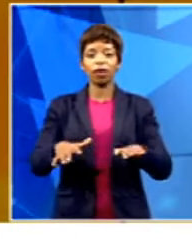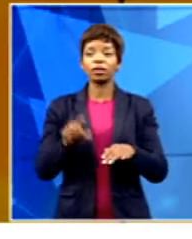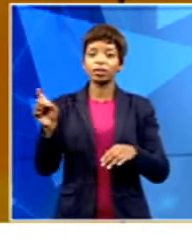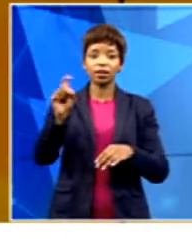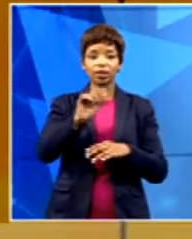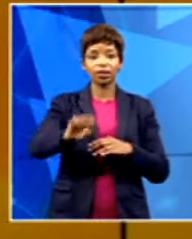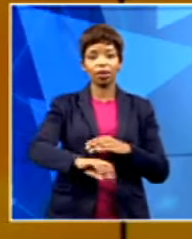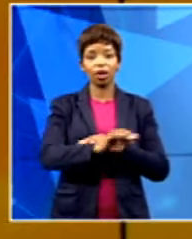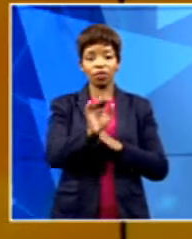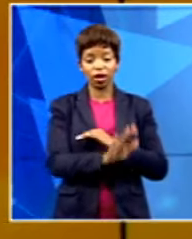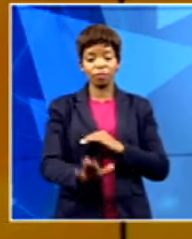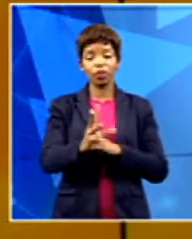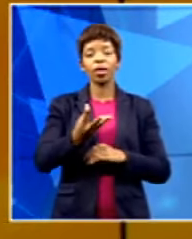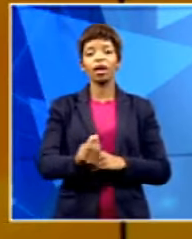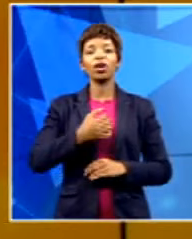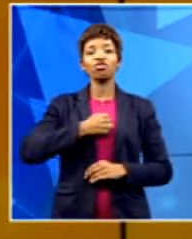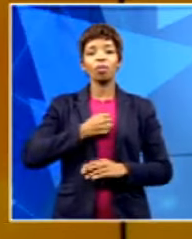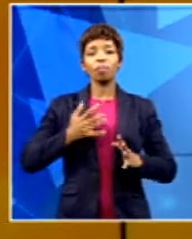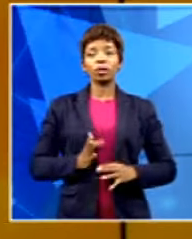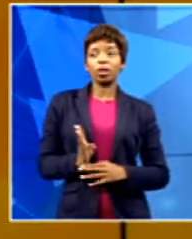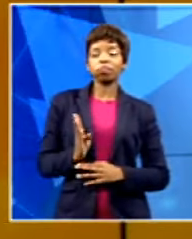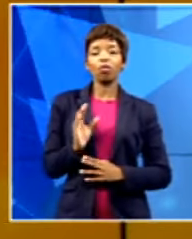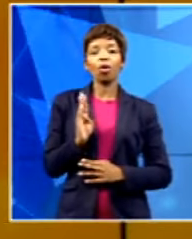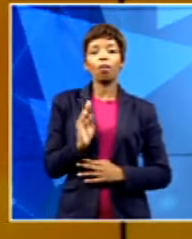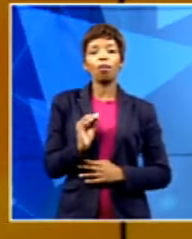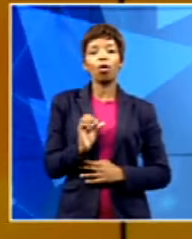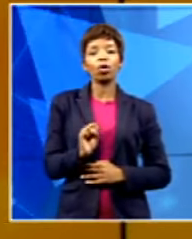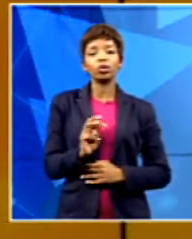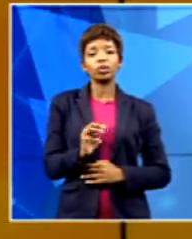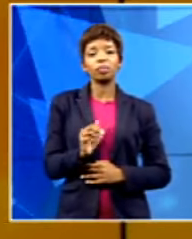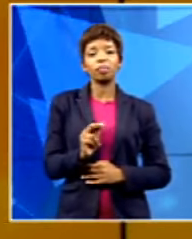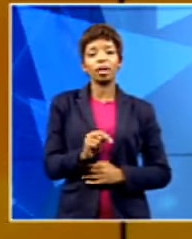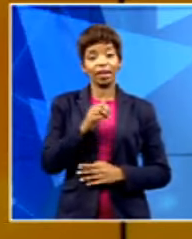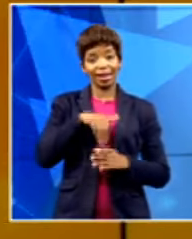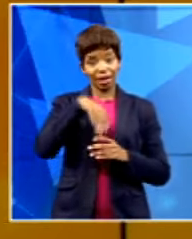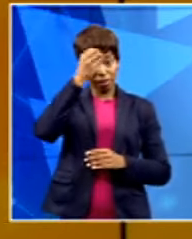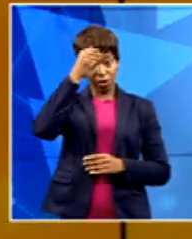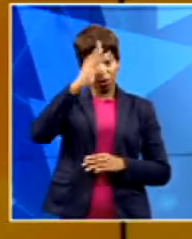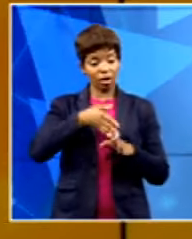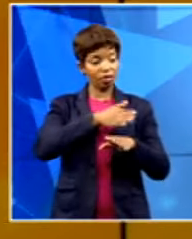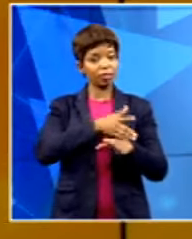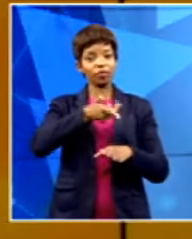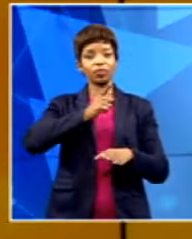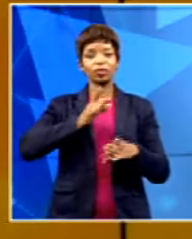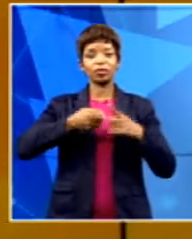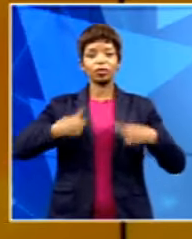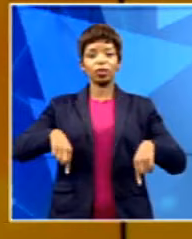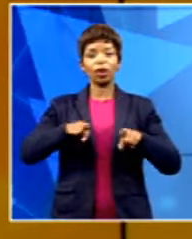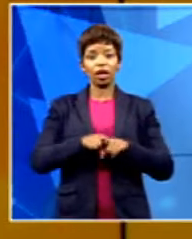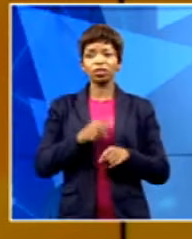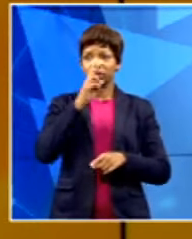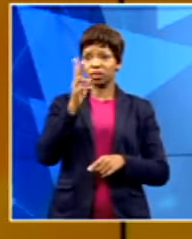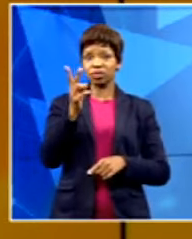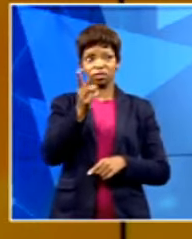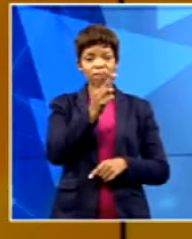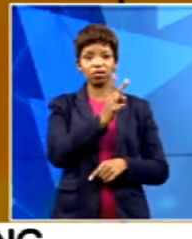Our reporter, Thabiso Sithole, was in Bosmont earlier, was told, unfortunately, by the officials that he needed permission to actually broadcast